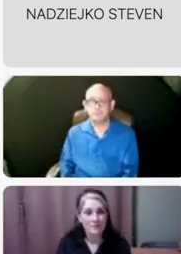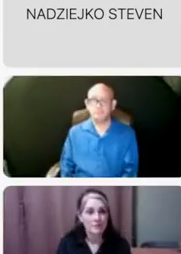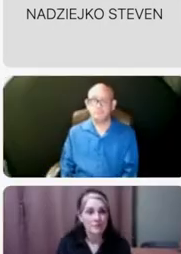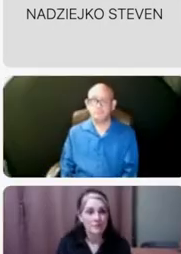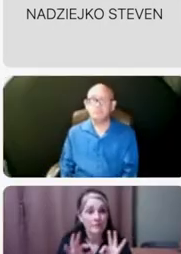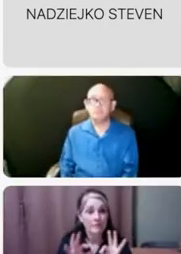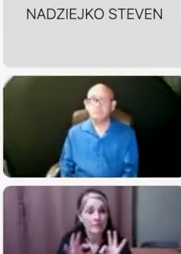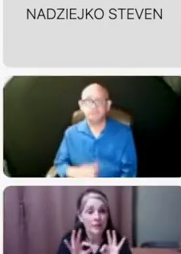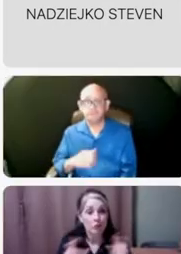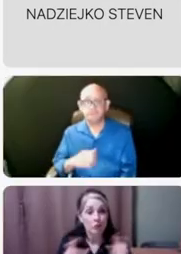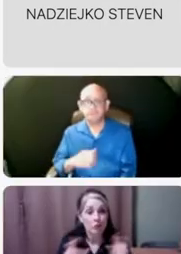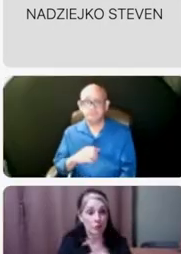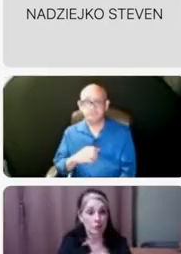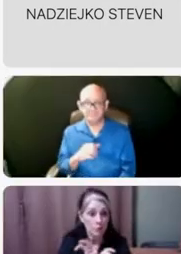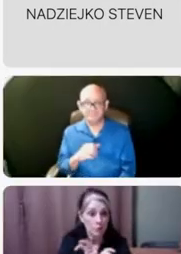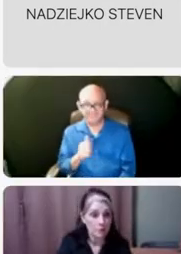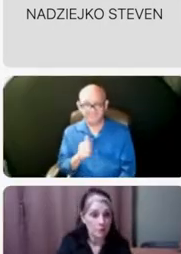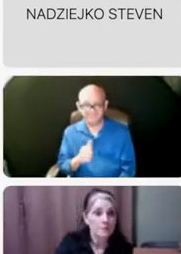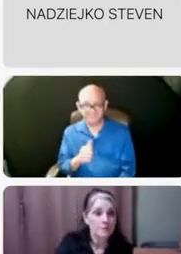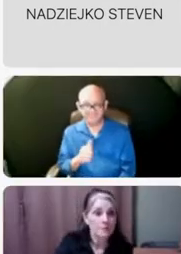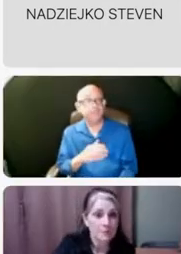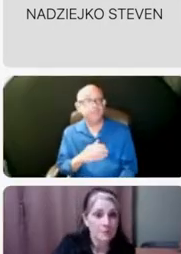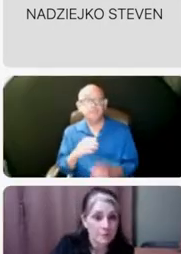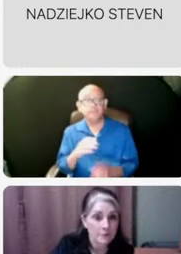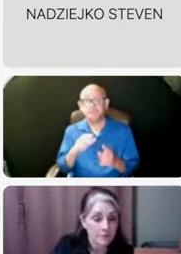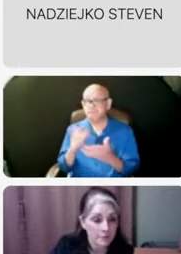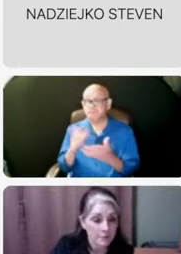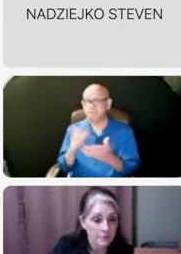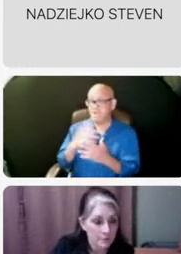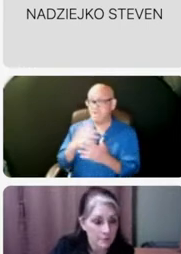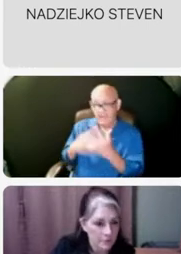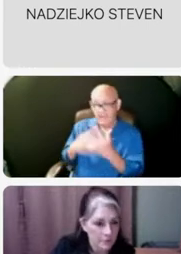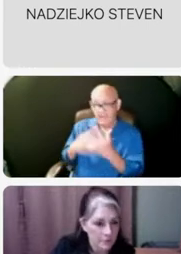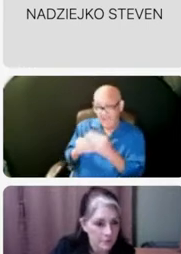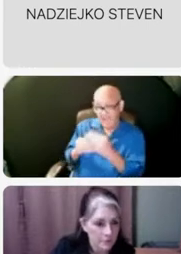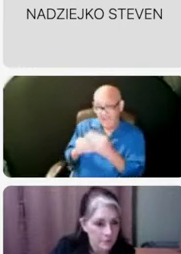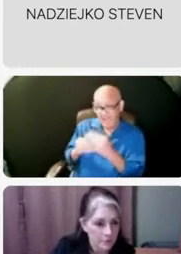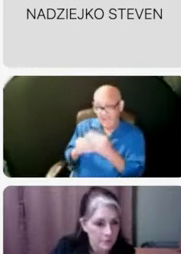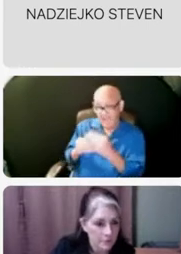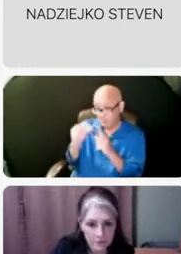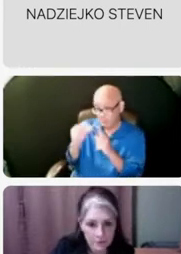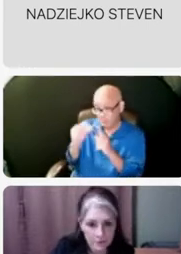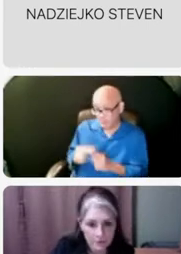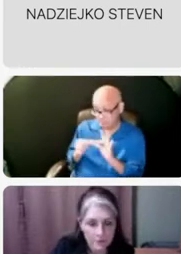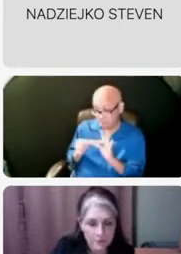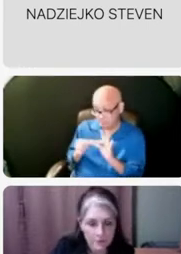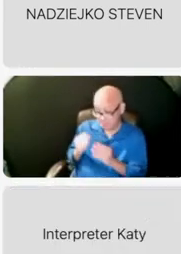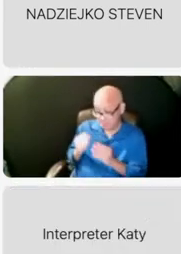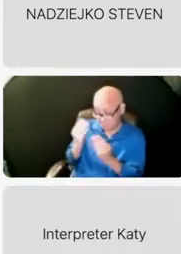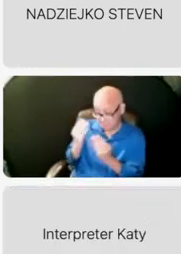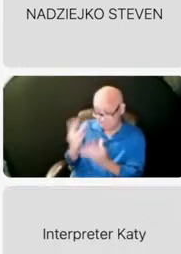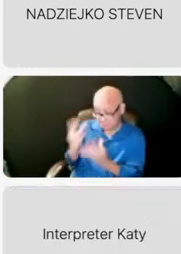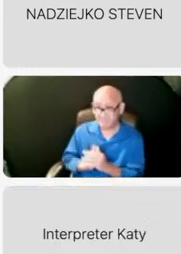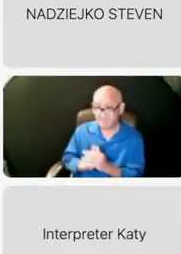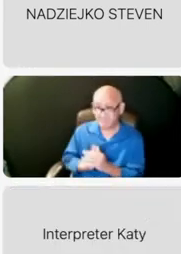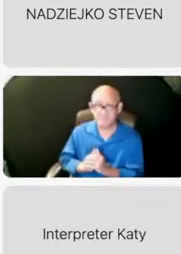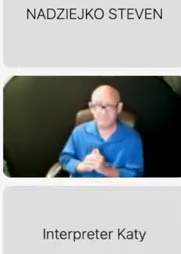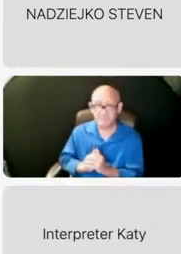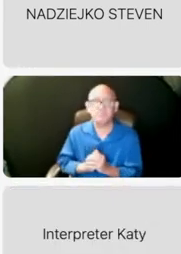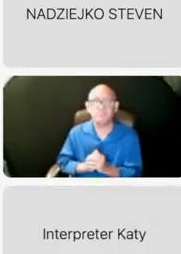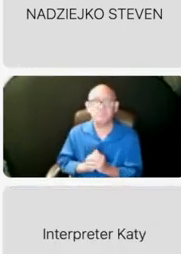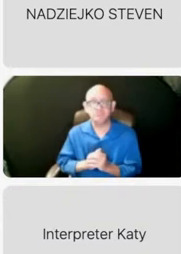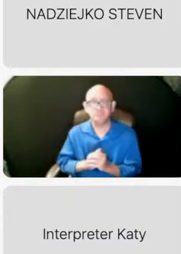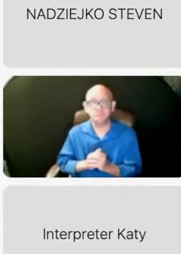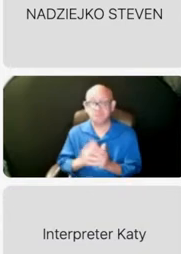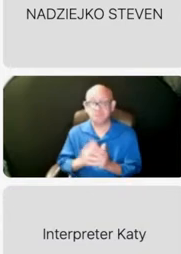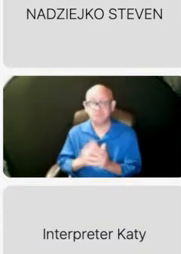if by me i would like to write a few words okay and with your promotion bonnie i